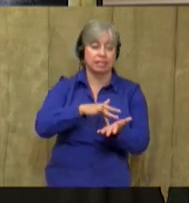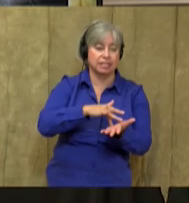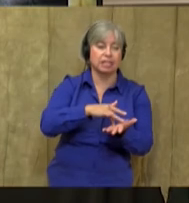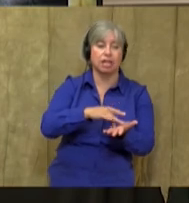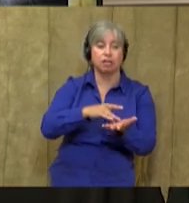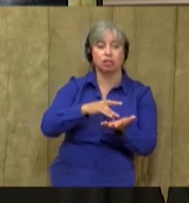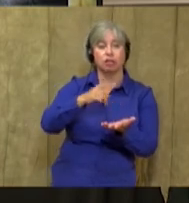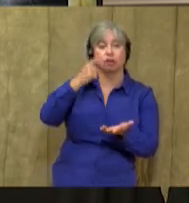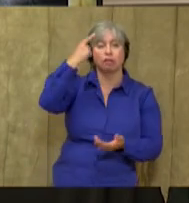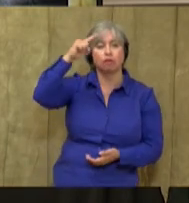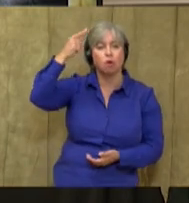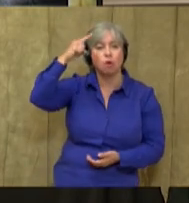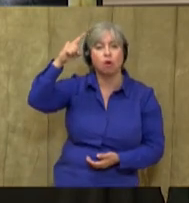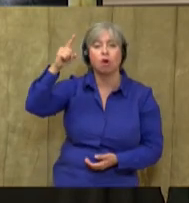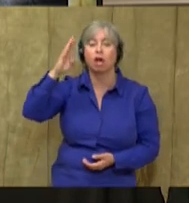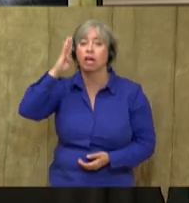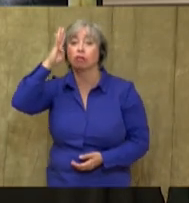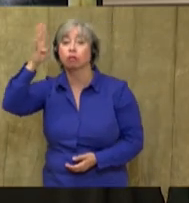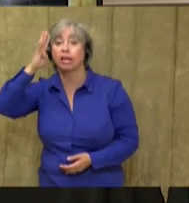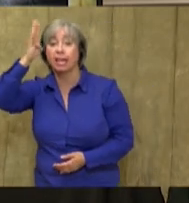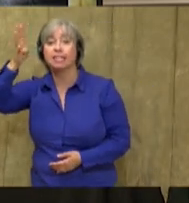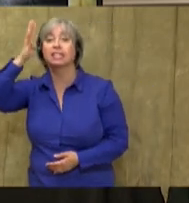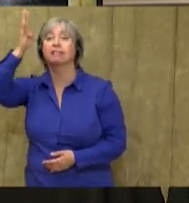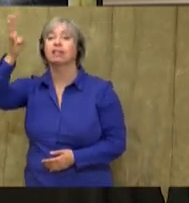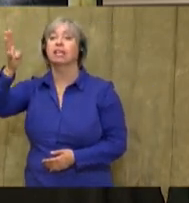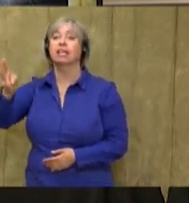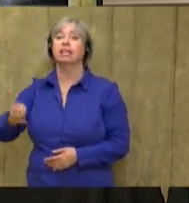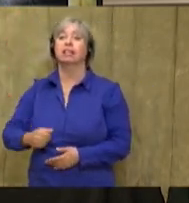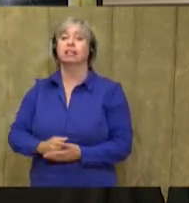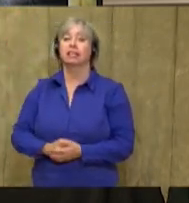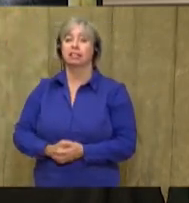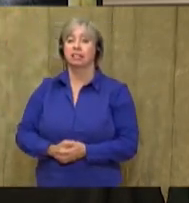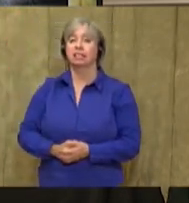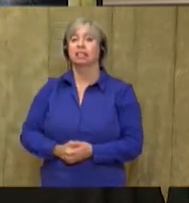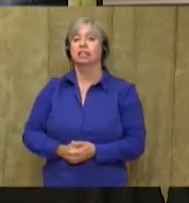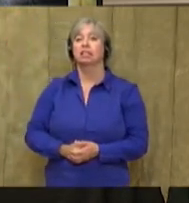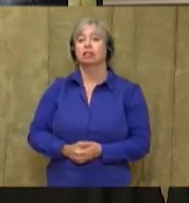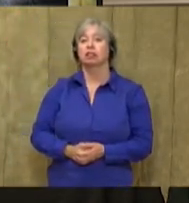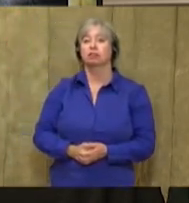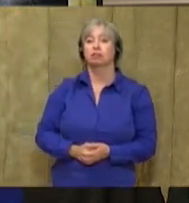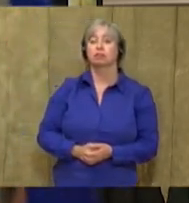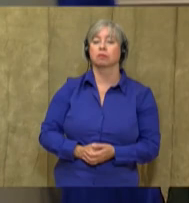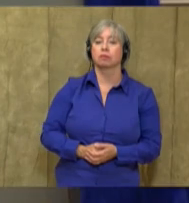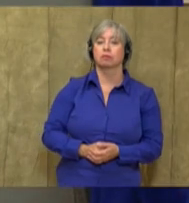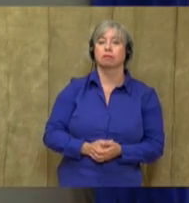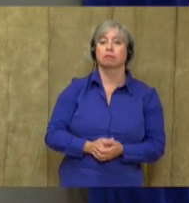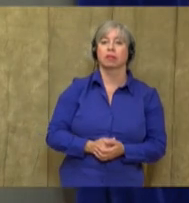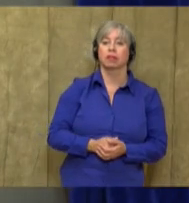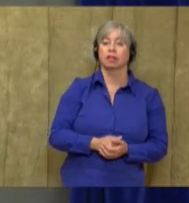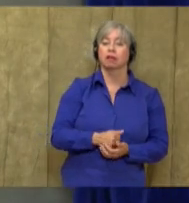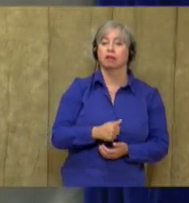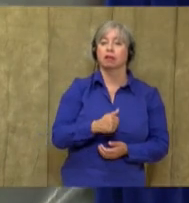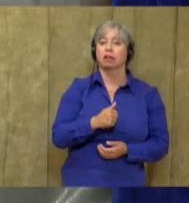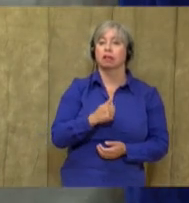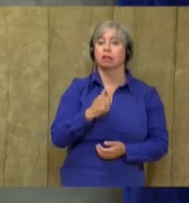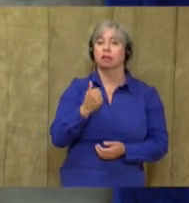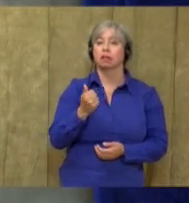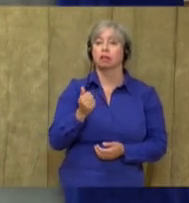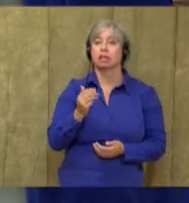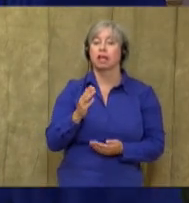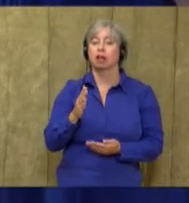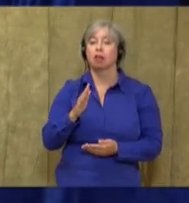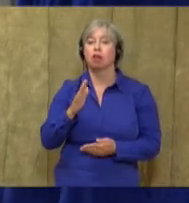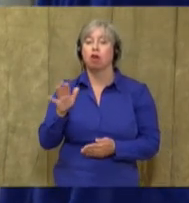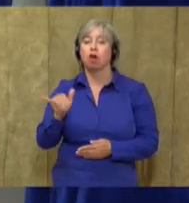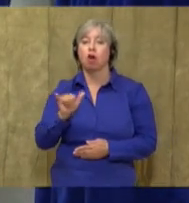creativity, and that is still true today, that Milan is a great center of creativity. Another thing that came out of Milan was great